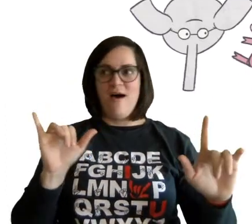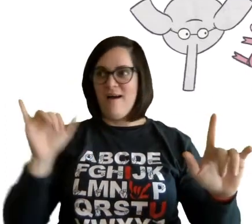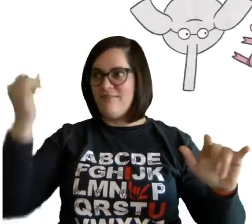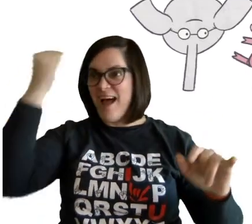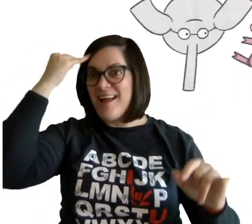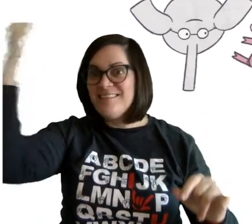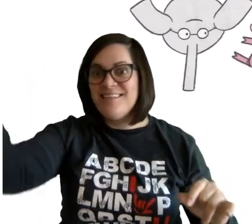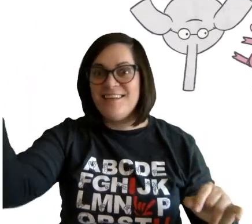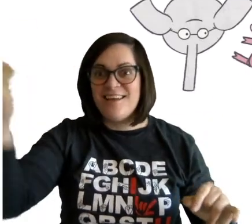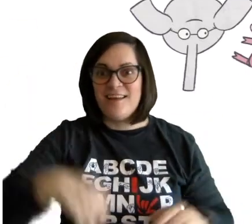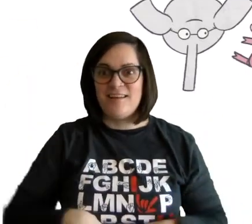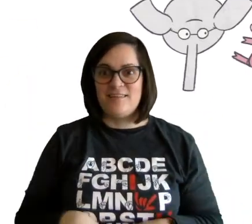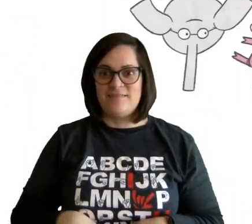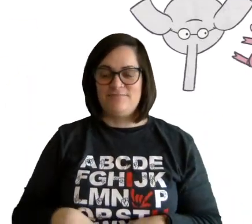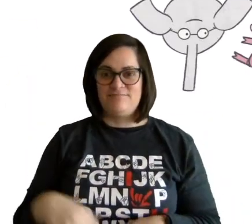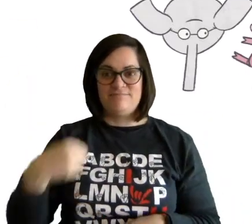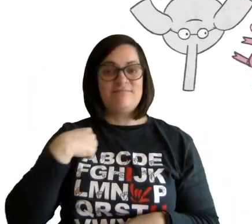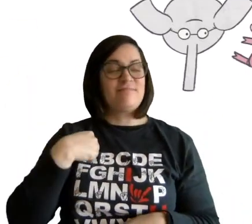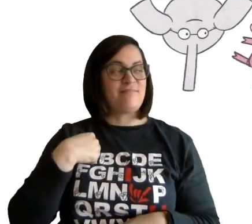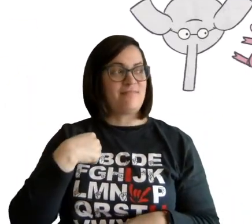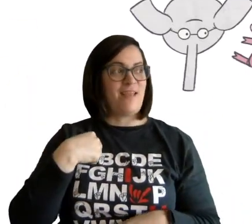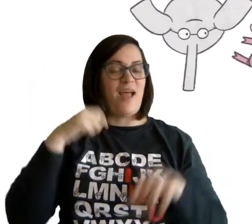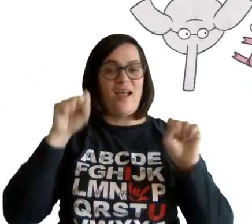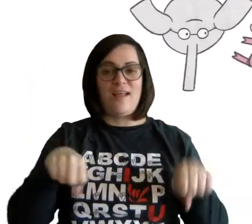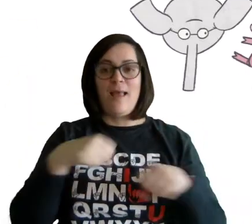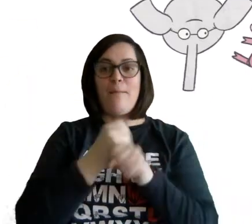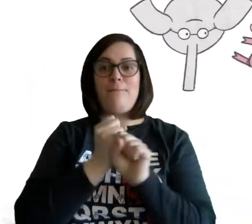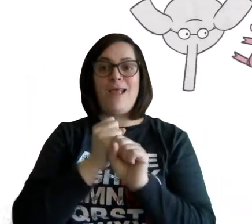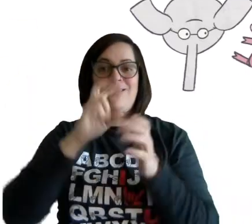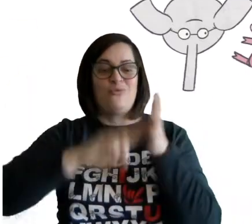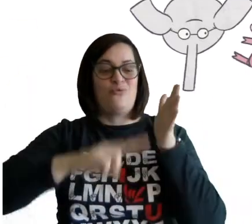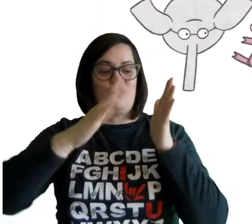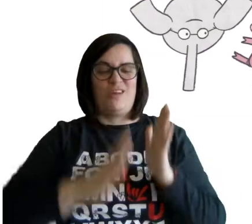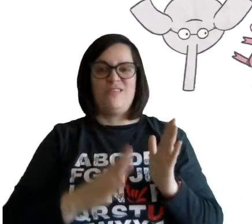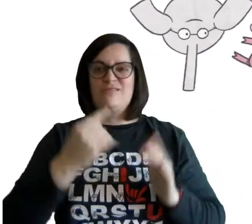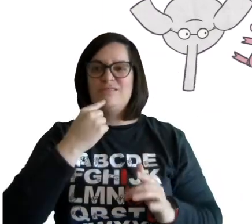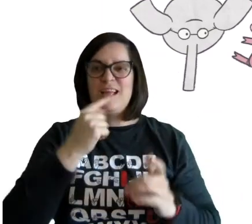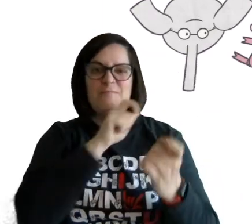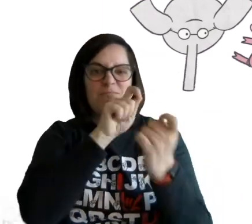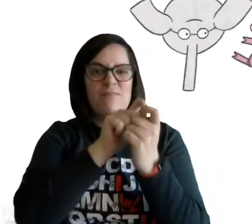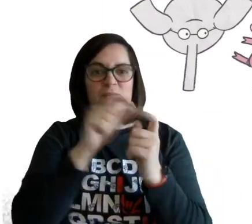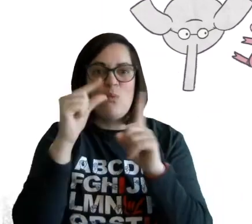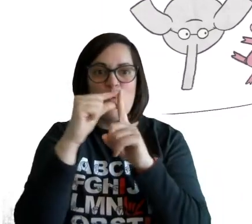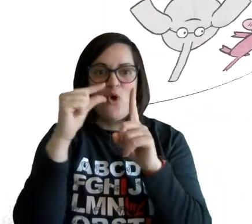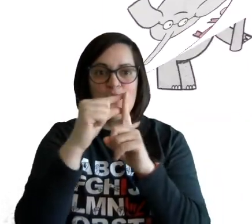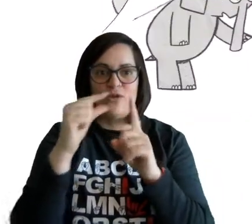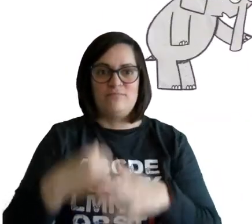Oh, I have a good idea. I can make the reader say a word.